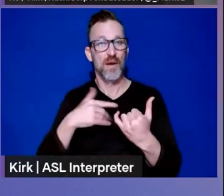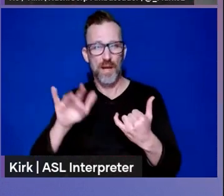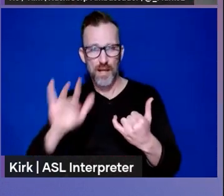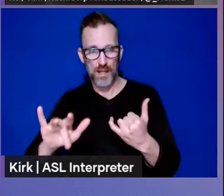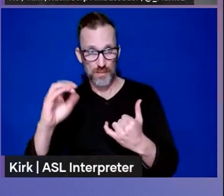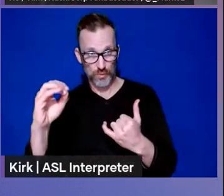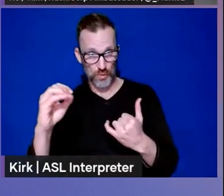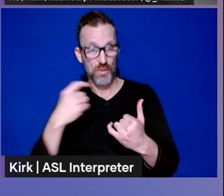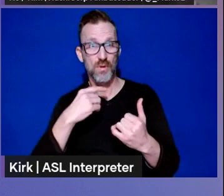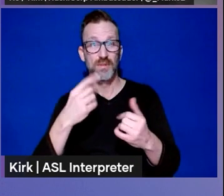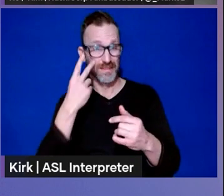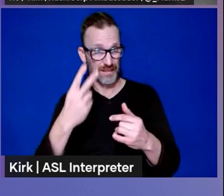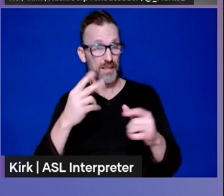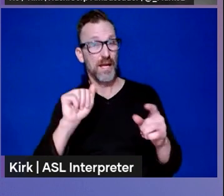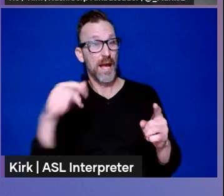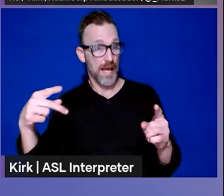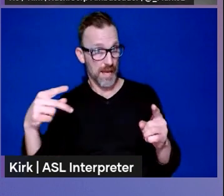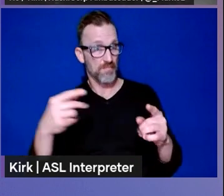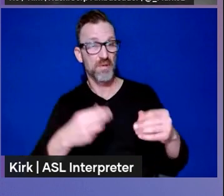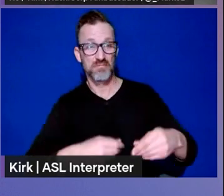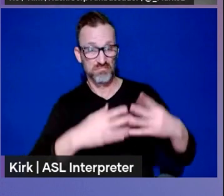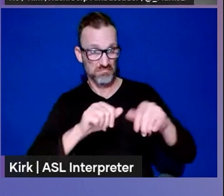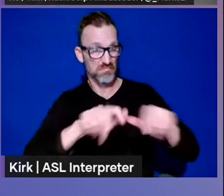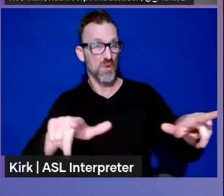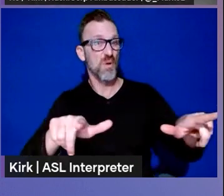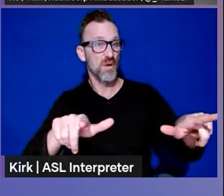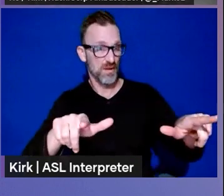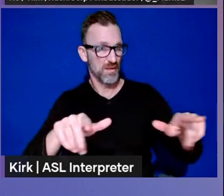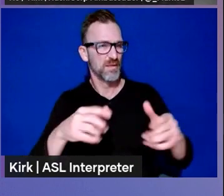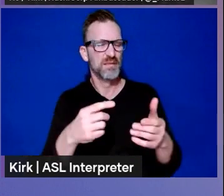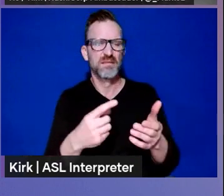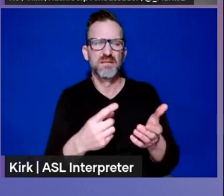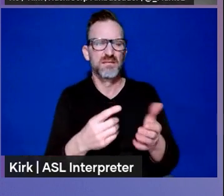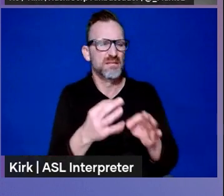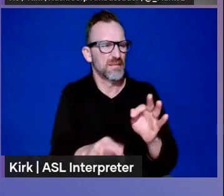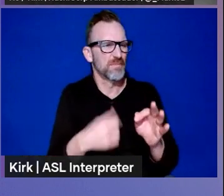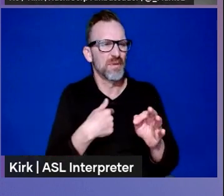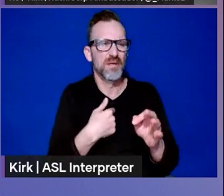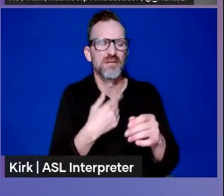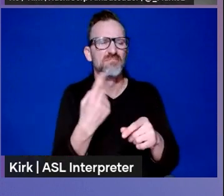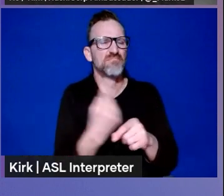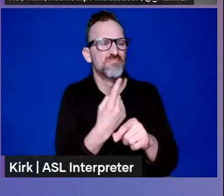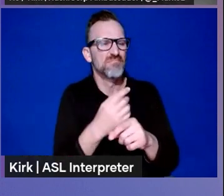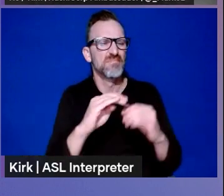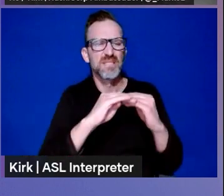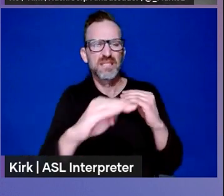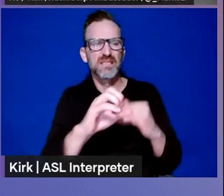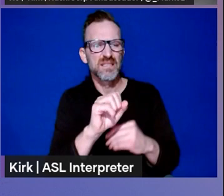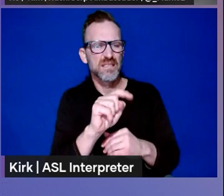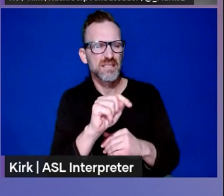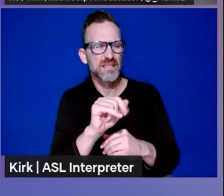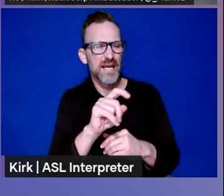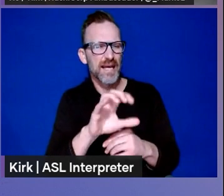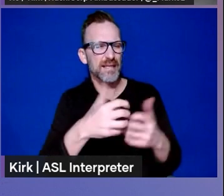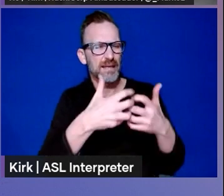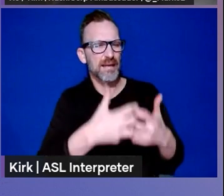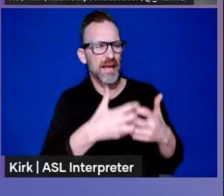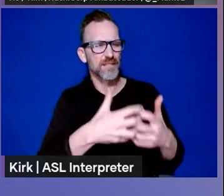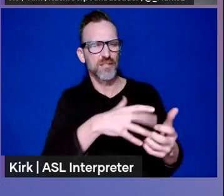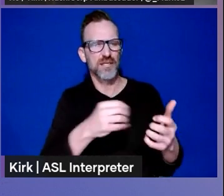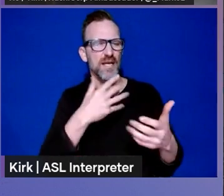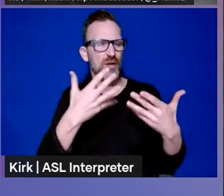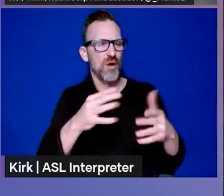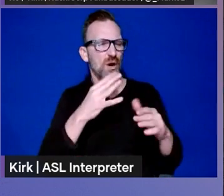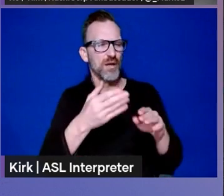deployed. It's a very simplified app. It just deploys a static Nginx site with some predefined content. And just to show you how